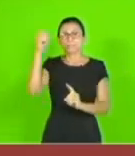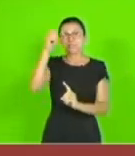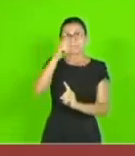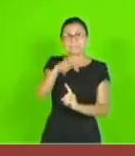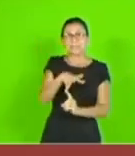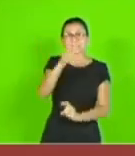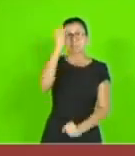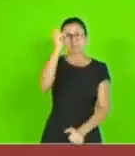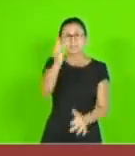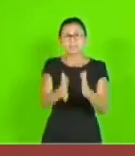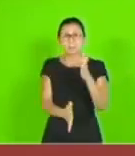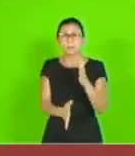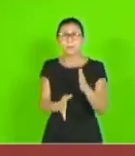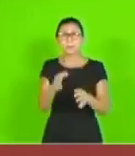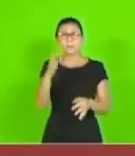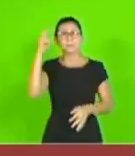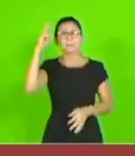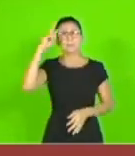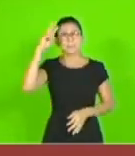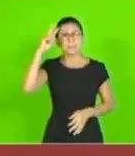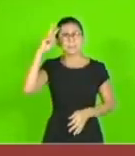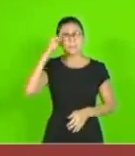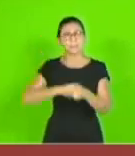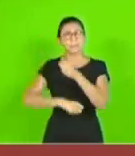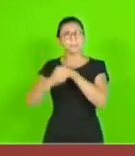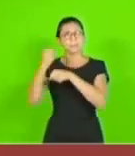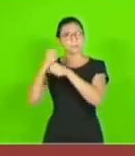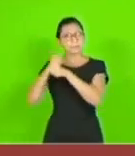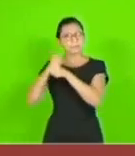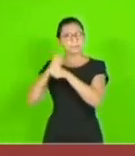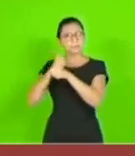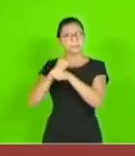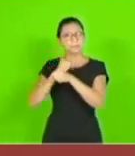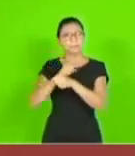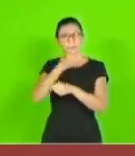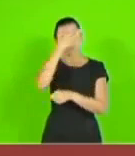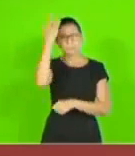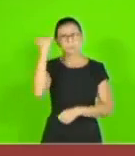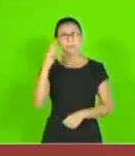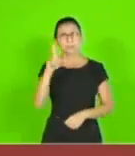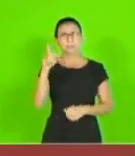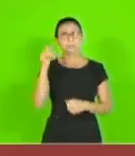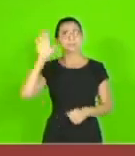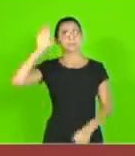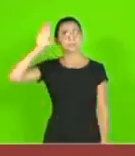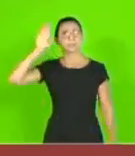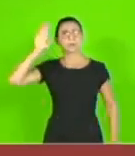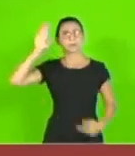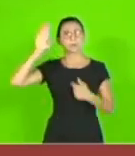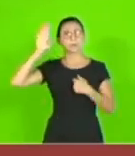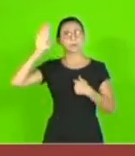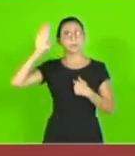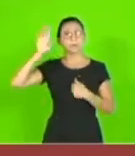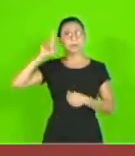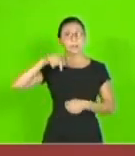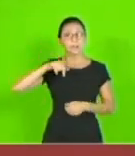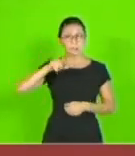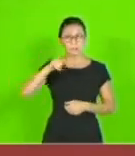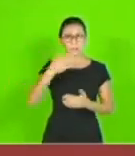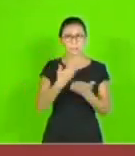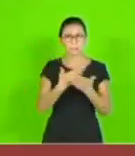that the Lord operated in such a way that there was an explosion of grace, and so much grace poured on our